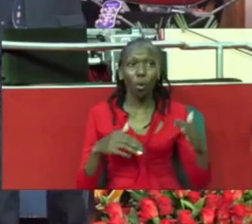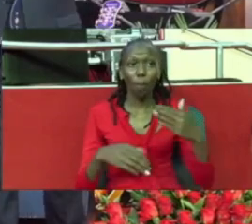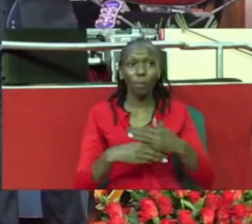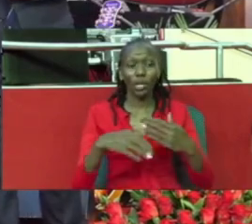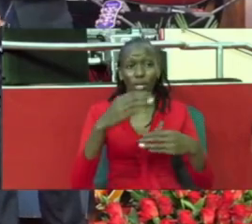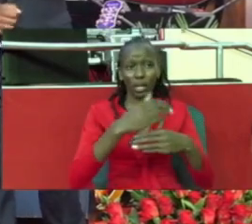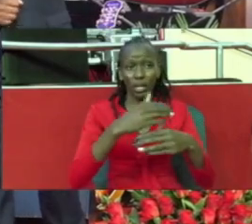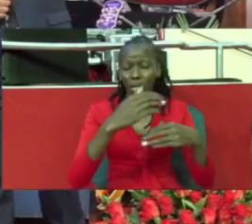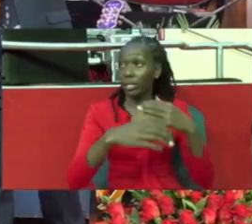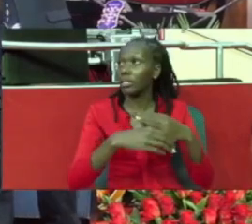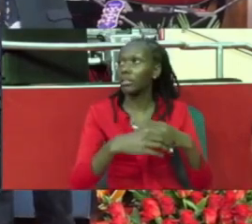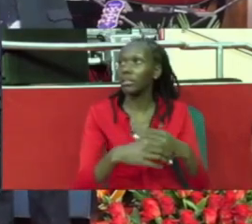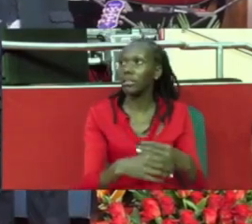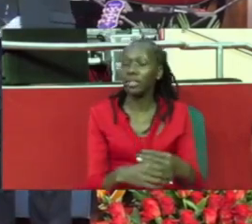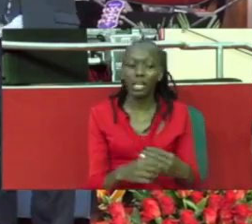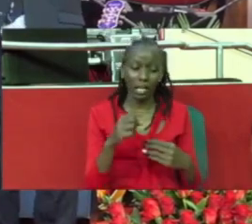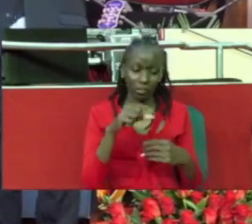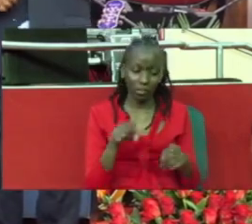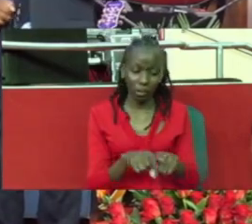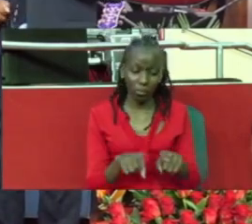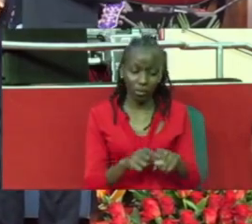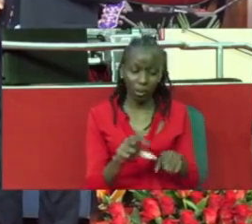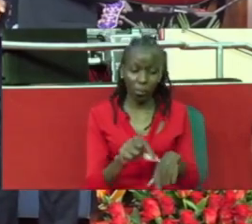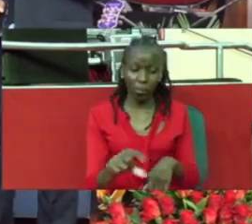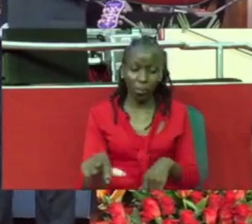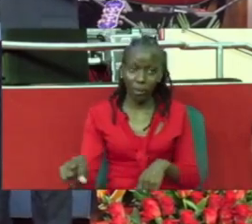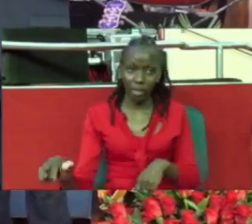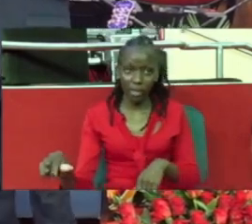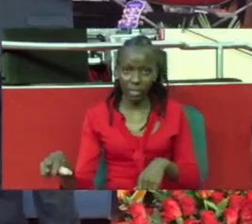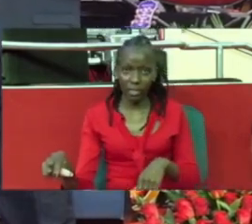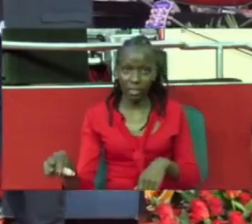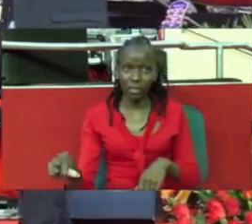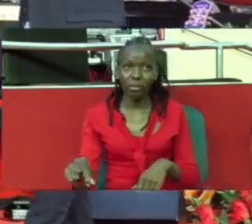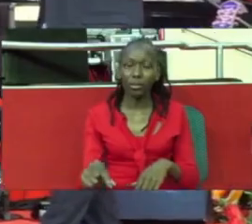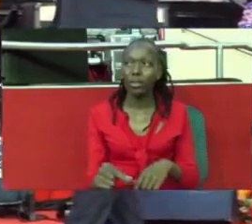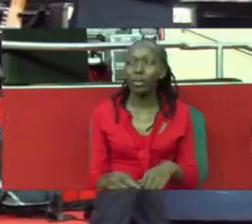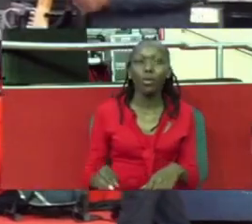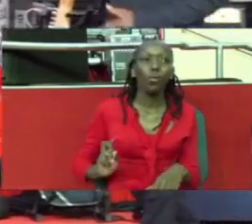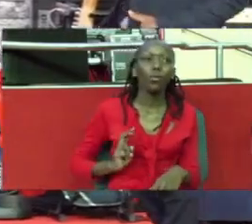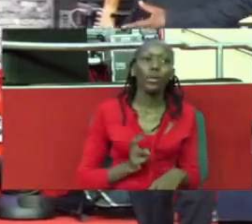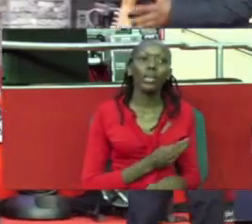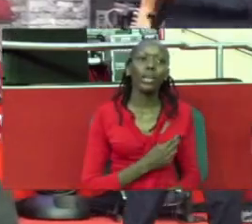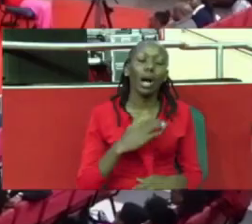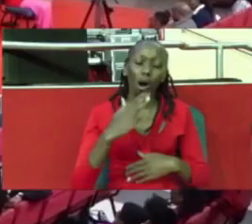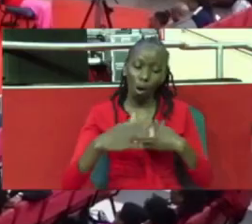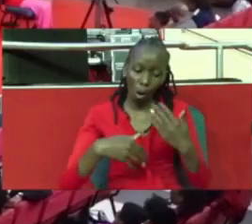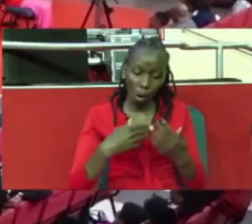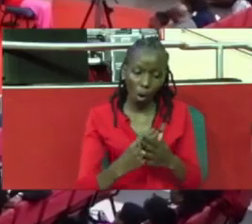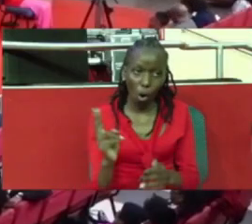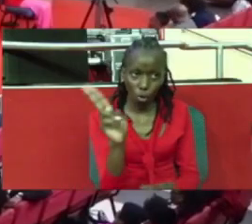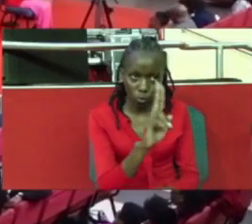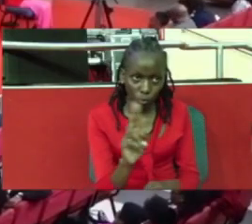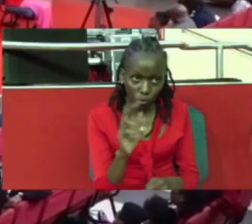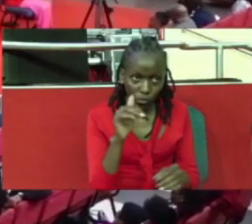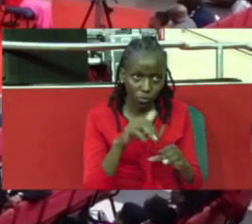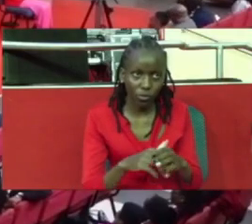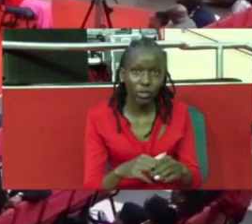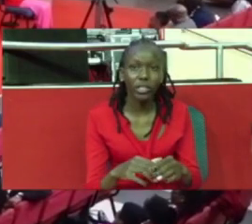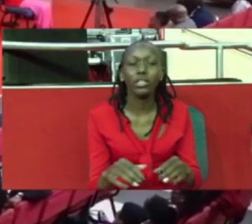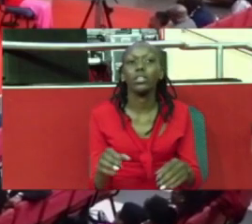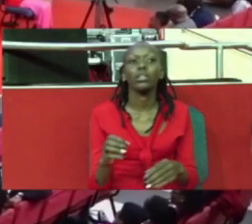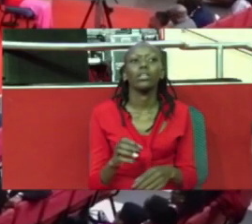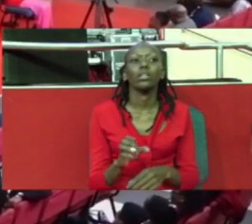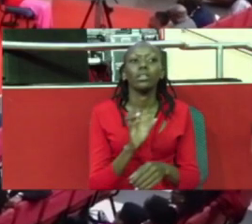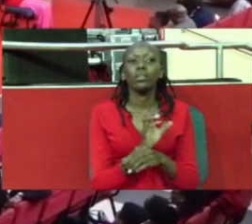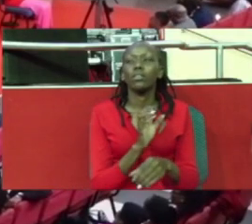alipopaswa kupanda. He planted. Aliweza kupanda. We are all useful vessels in the house. Sisi ni vyombo vinavyostahili katika nyumba. We are